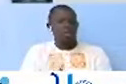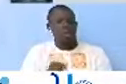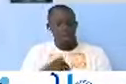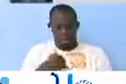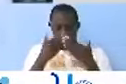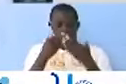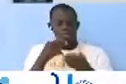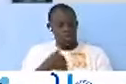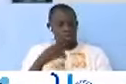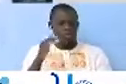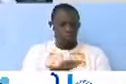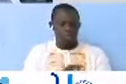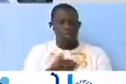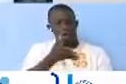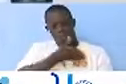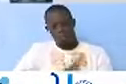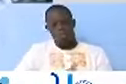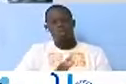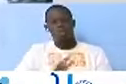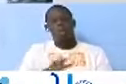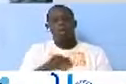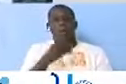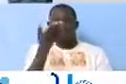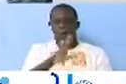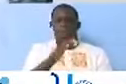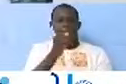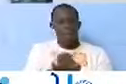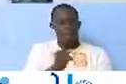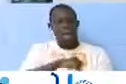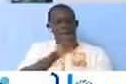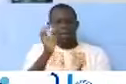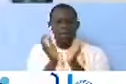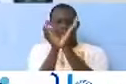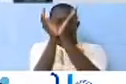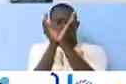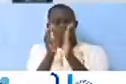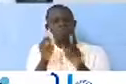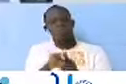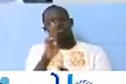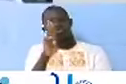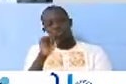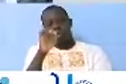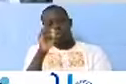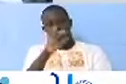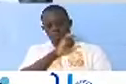I told them that I used to take loan from bank and from the credit union